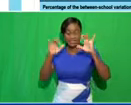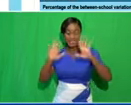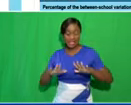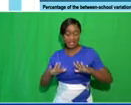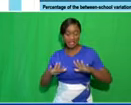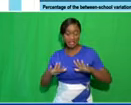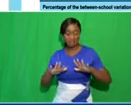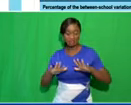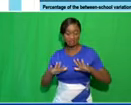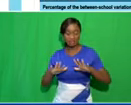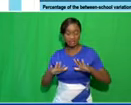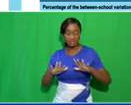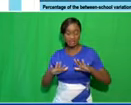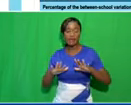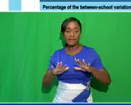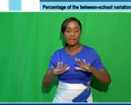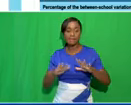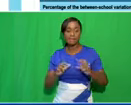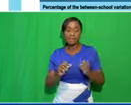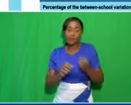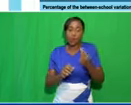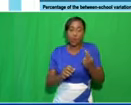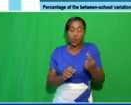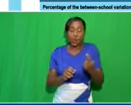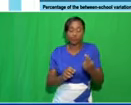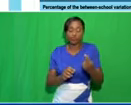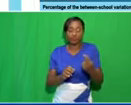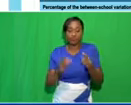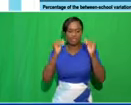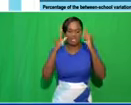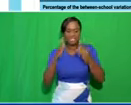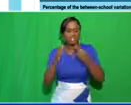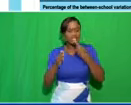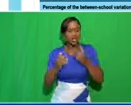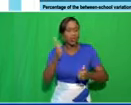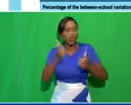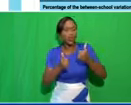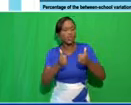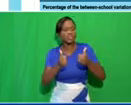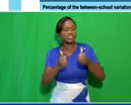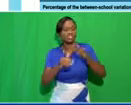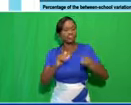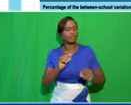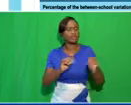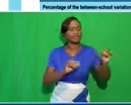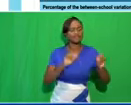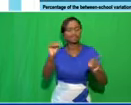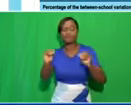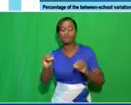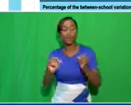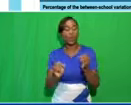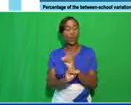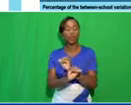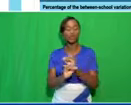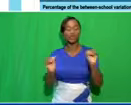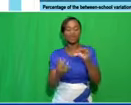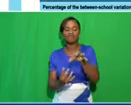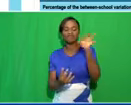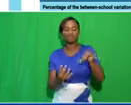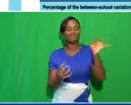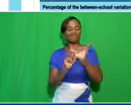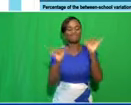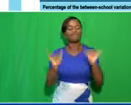even either test-based selection, or they just say which students go where, or they have no selection system